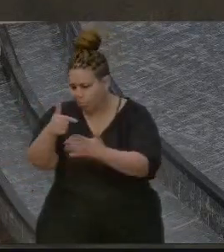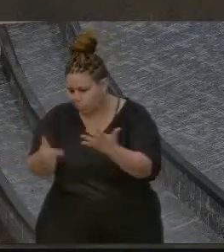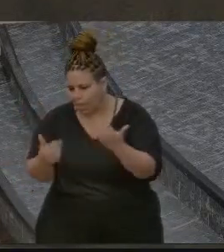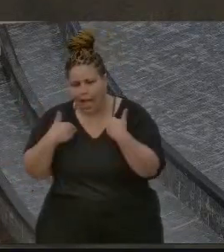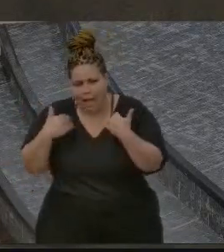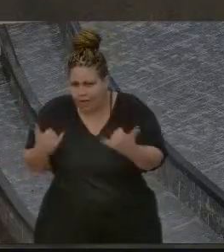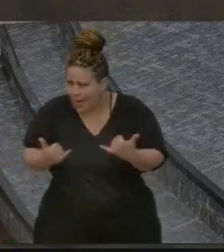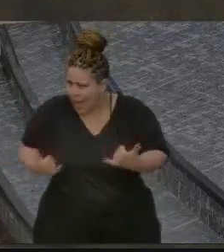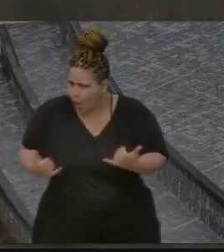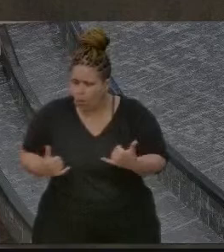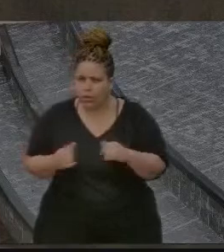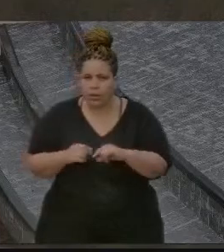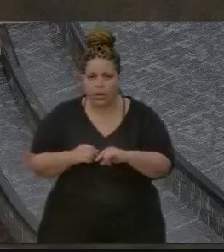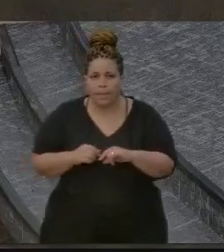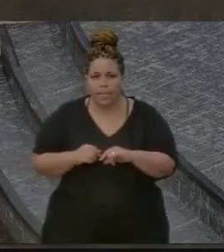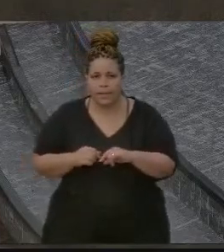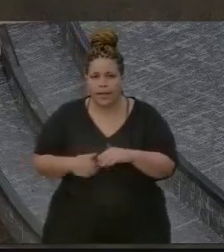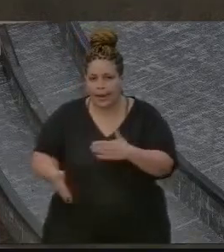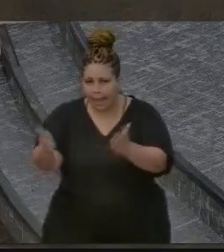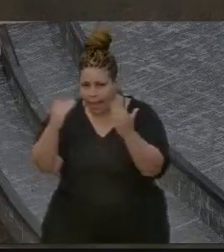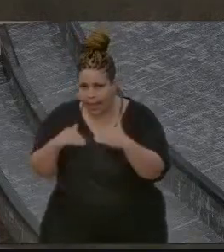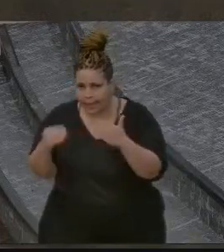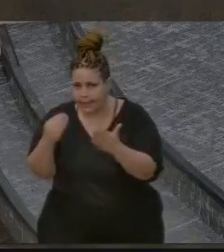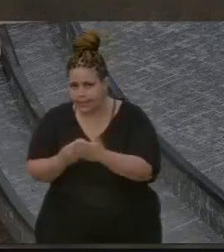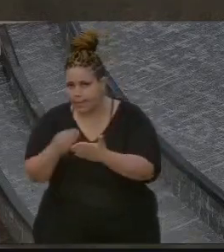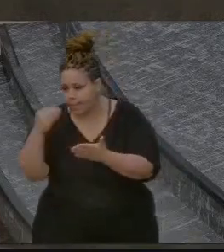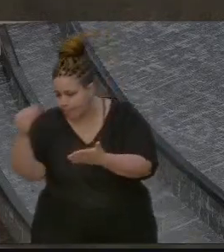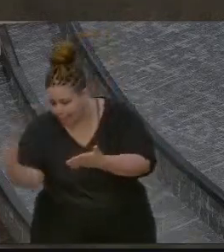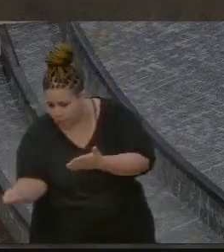to fund that, and we can bring that